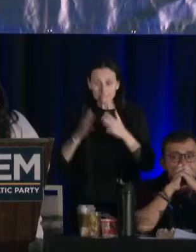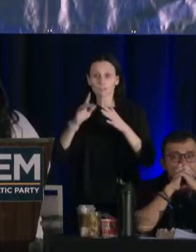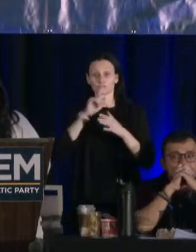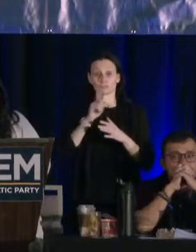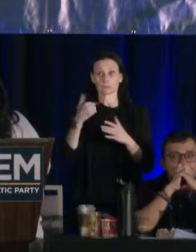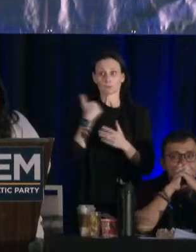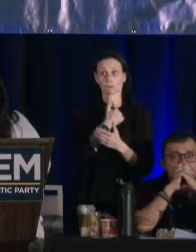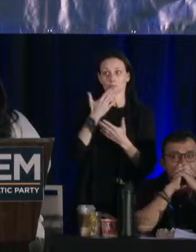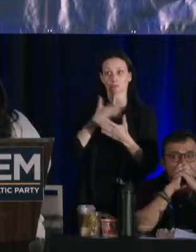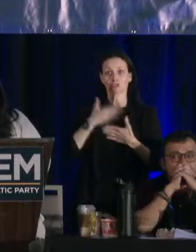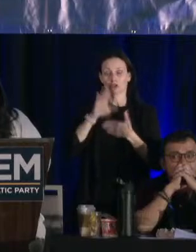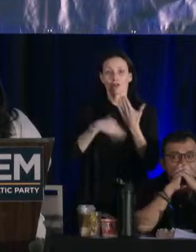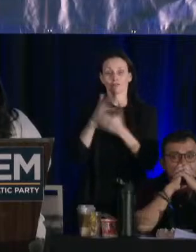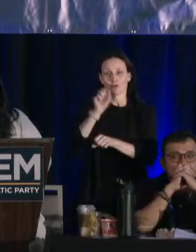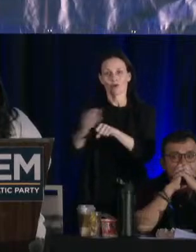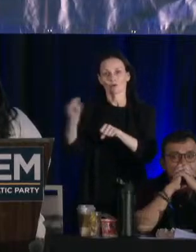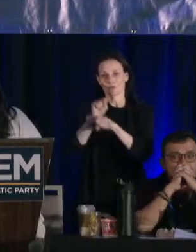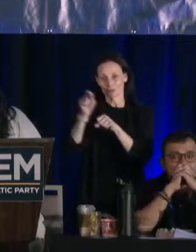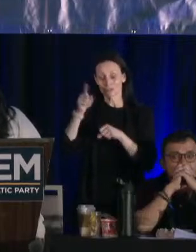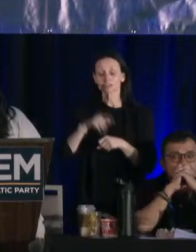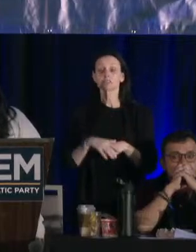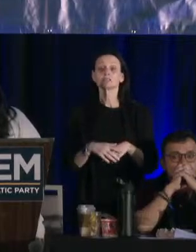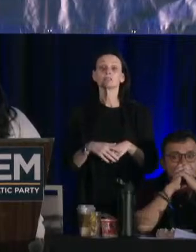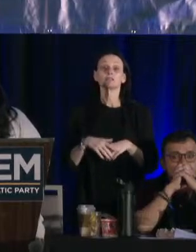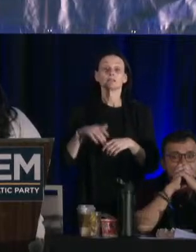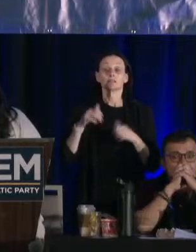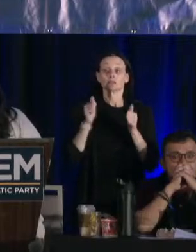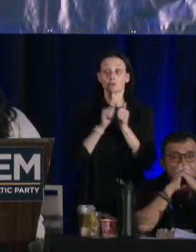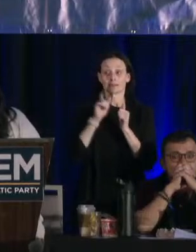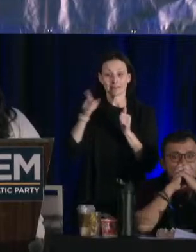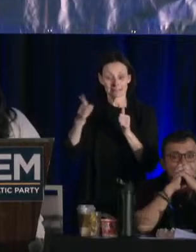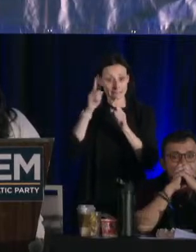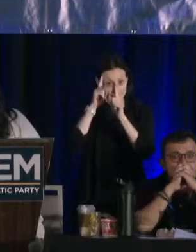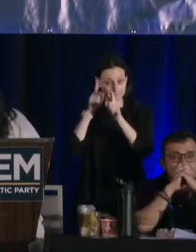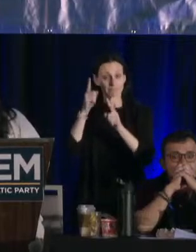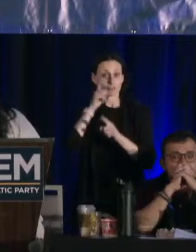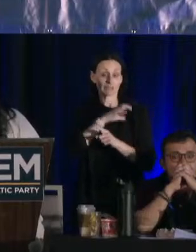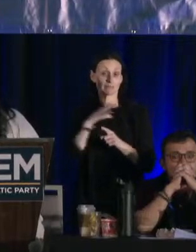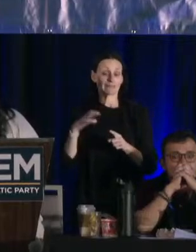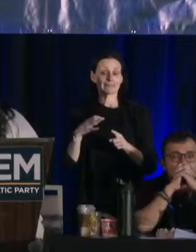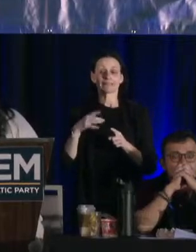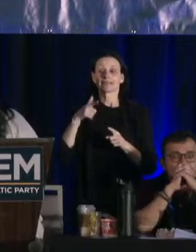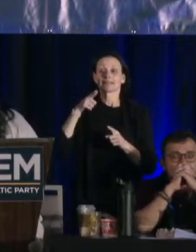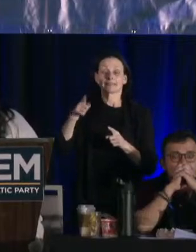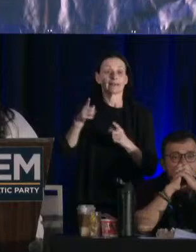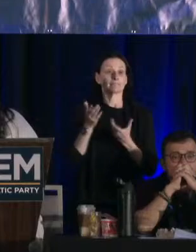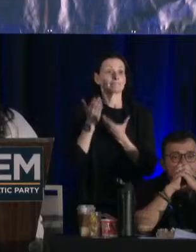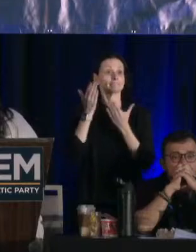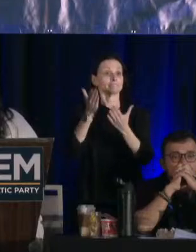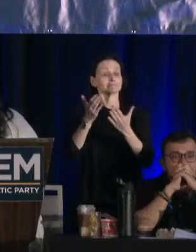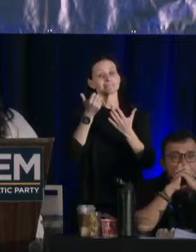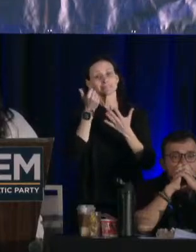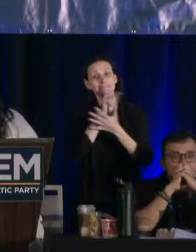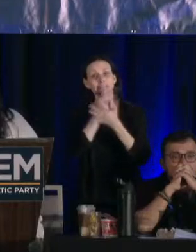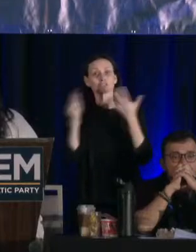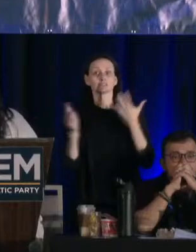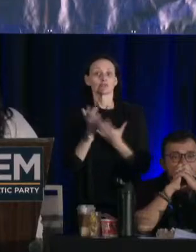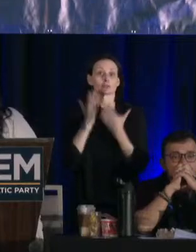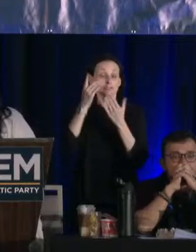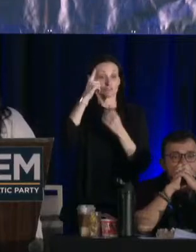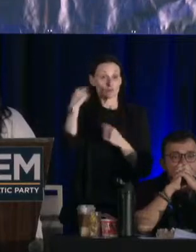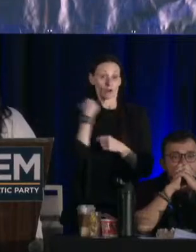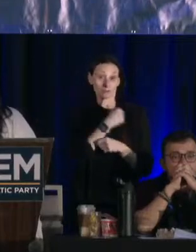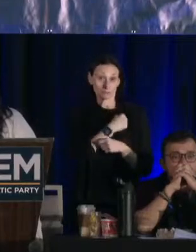we appreciate the hard work. So with Mr. Zaxton's work as well as his committee, they put forth a series of recommendations for